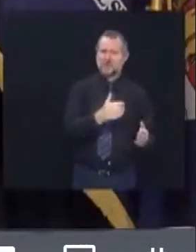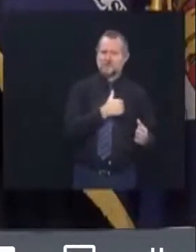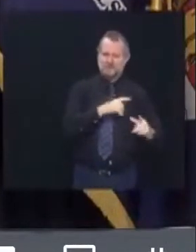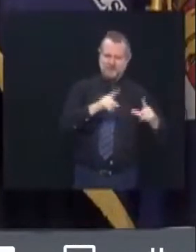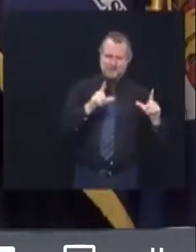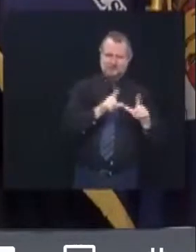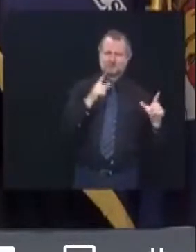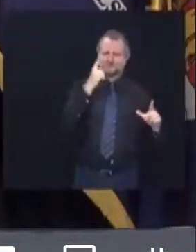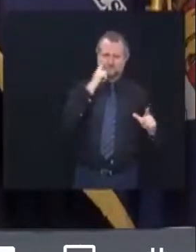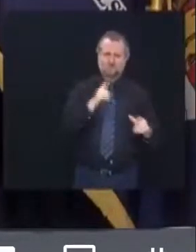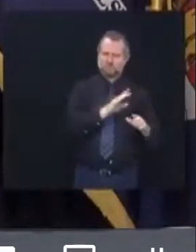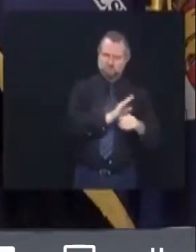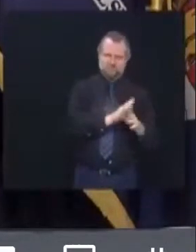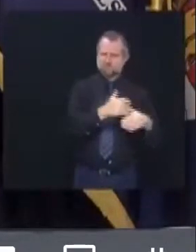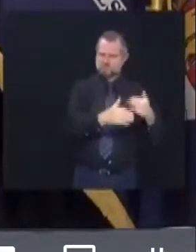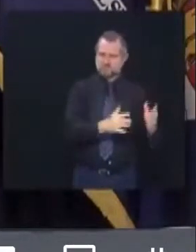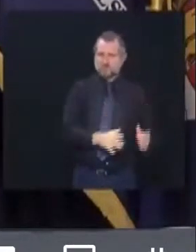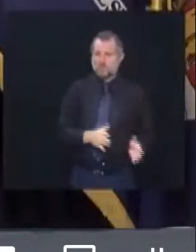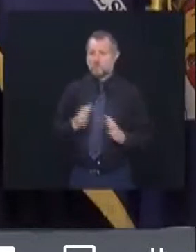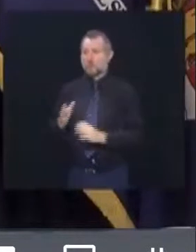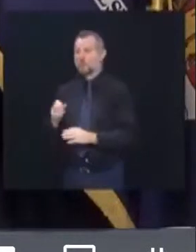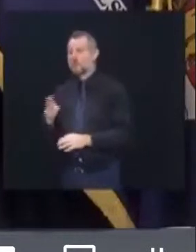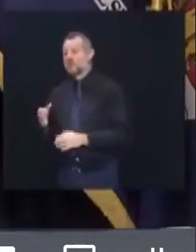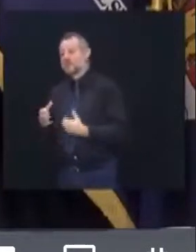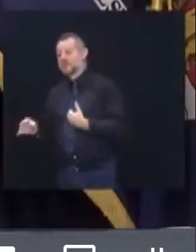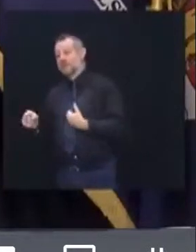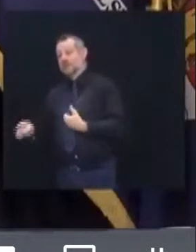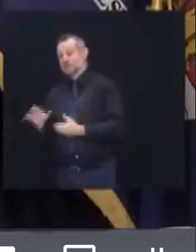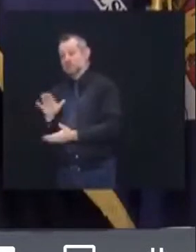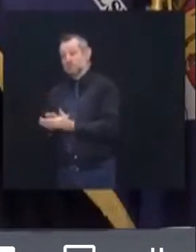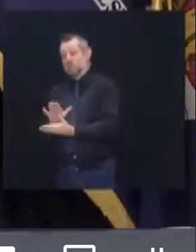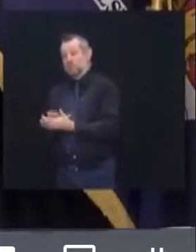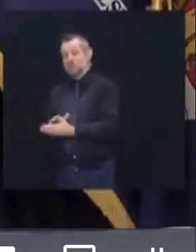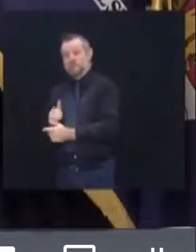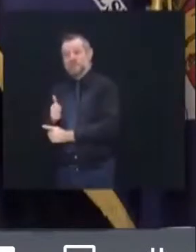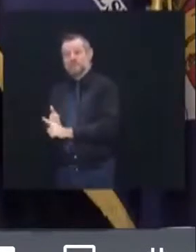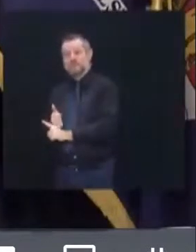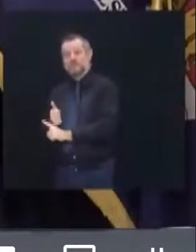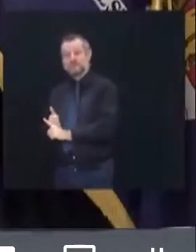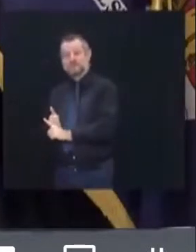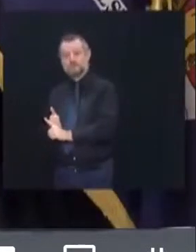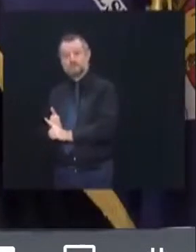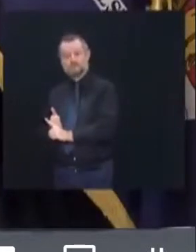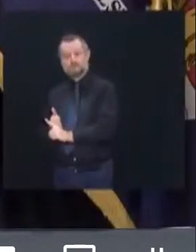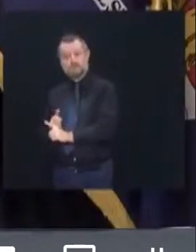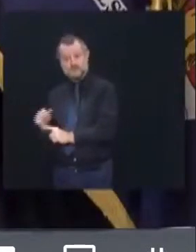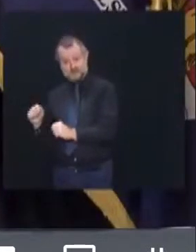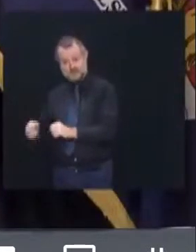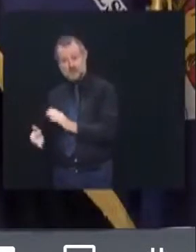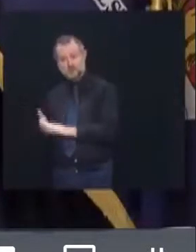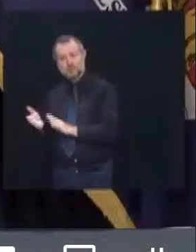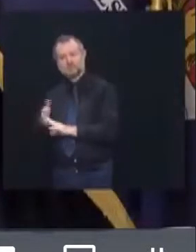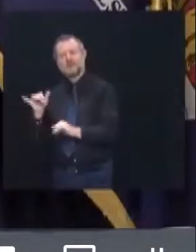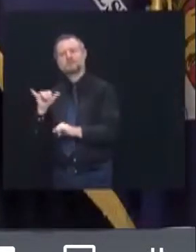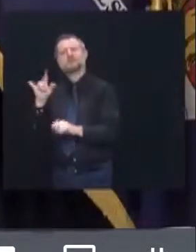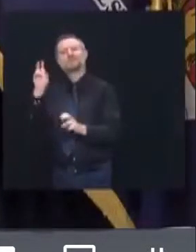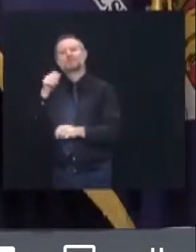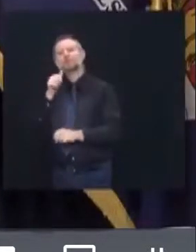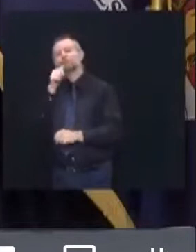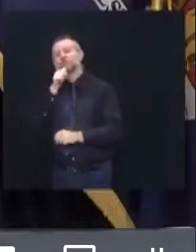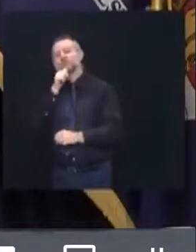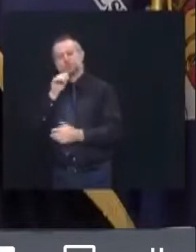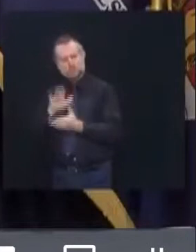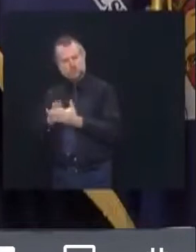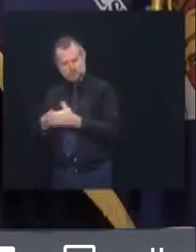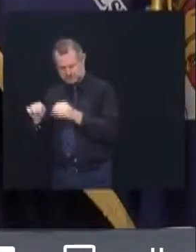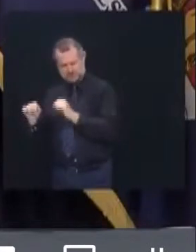care center, or you can be a school, and you can be operating as a private school and